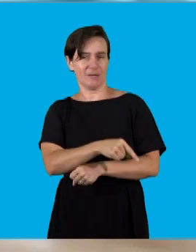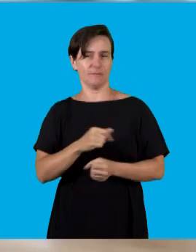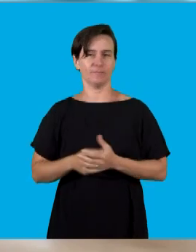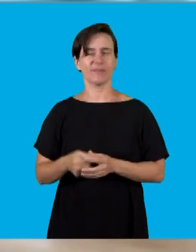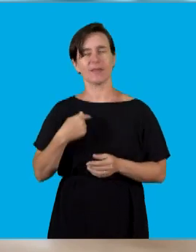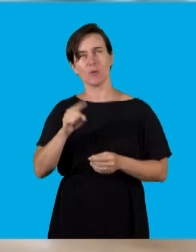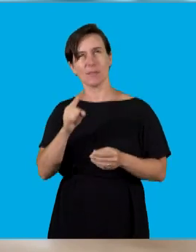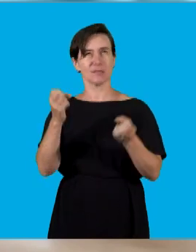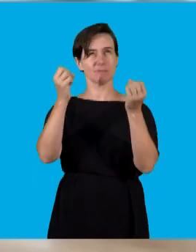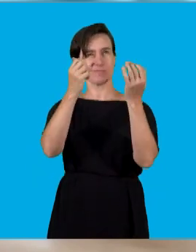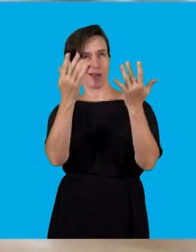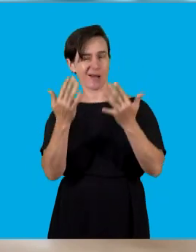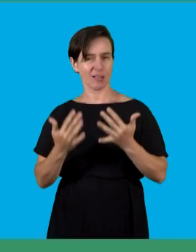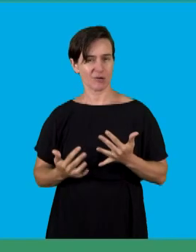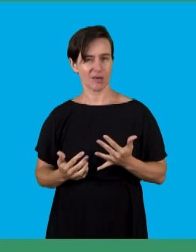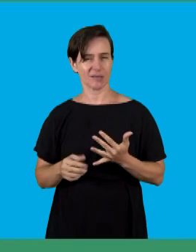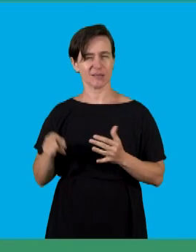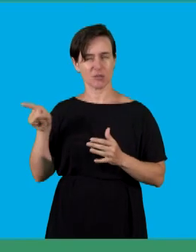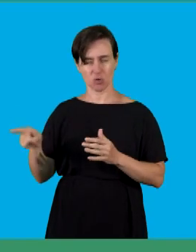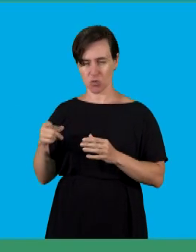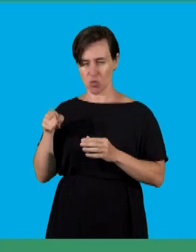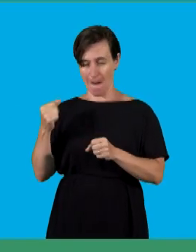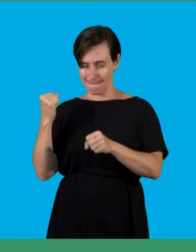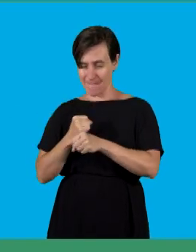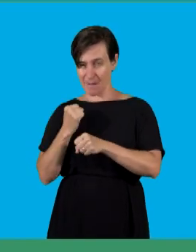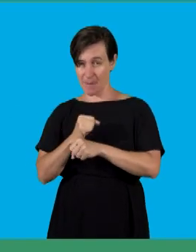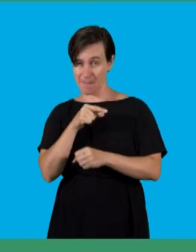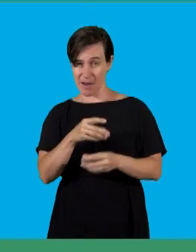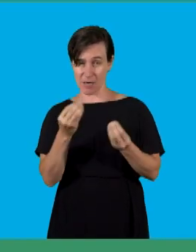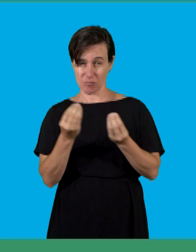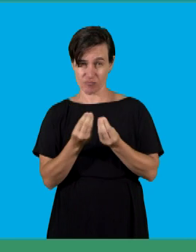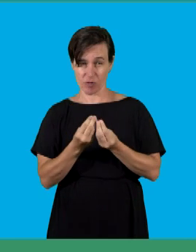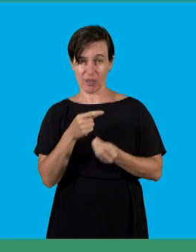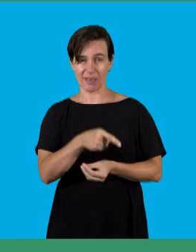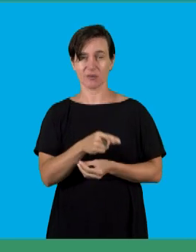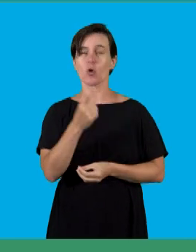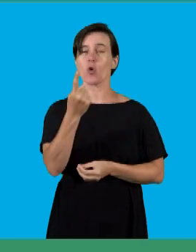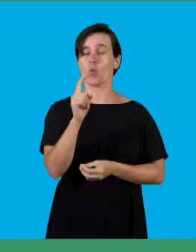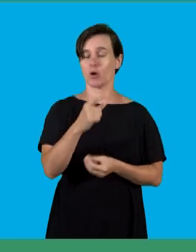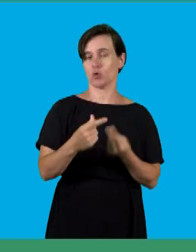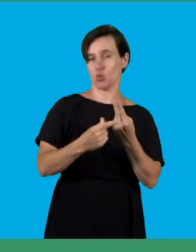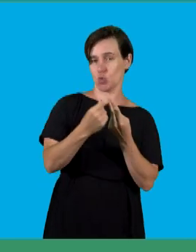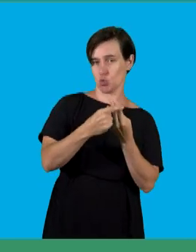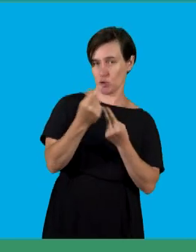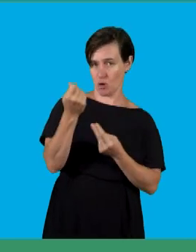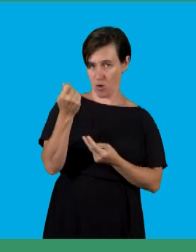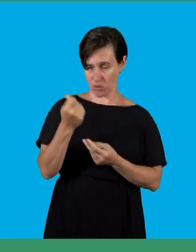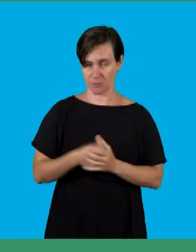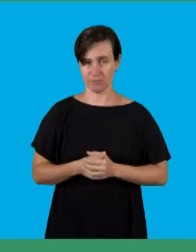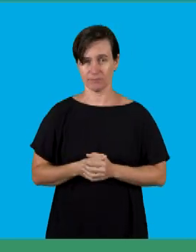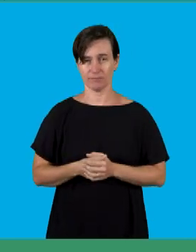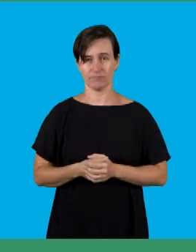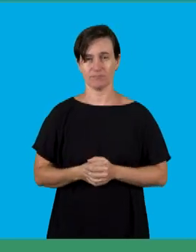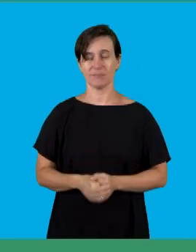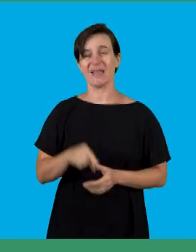to calculate the cost of producing this product, which is called unit cost. And then we